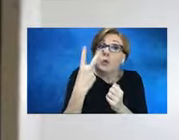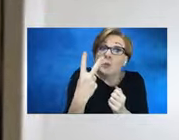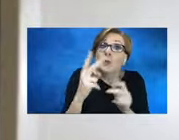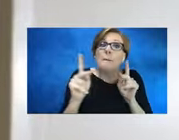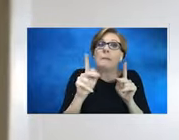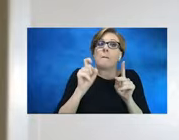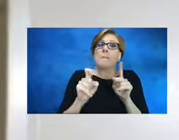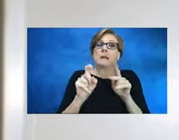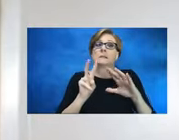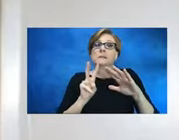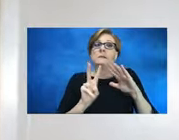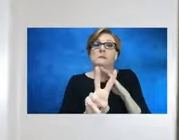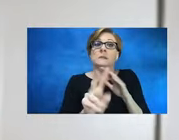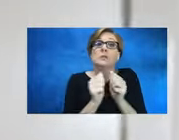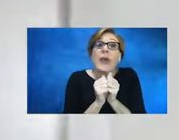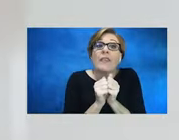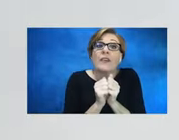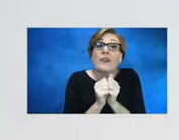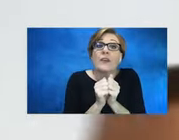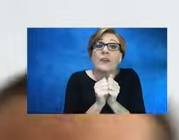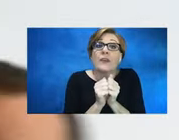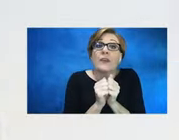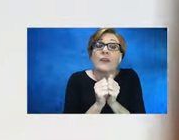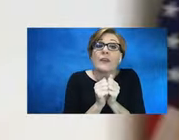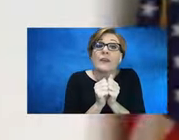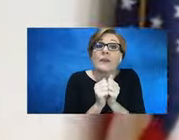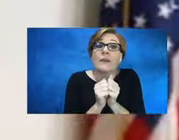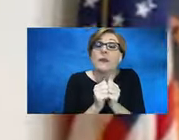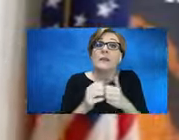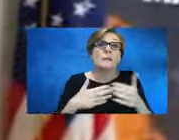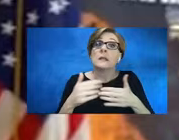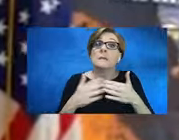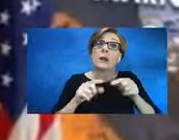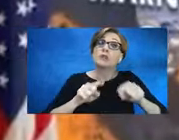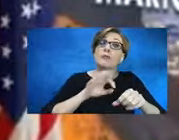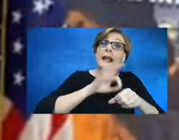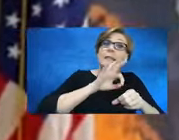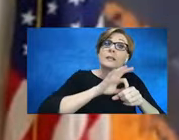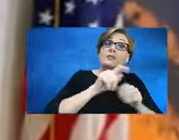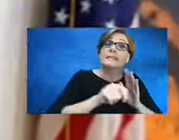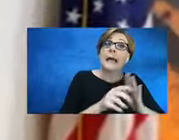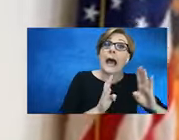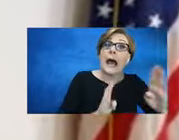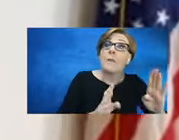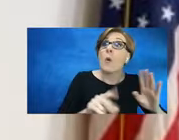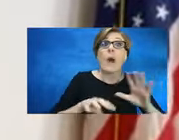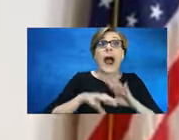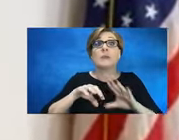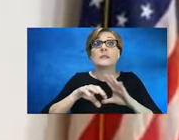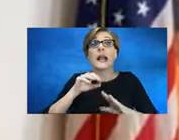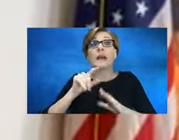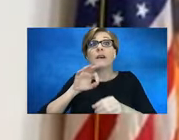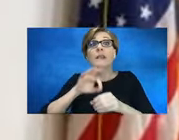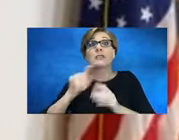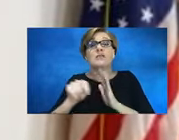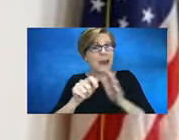enter the ballot tabulation center at all times. And this does not matter when we're in, whether we're in election or outside of election. So every day of the year,